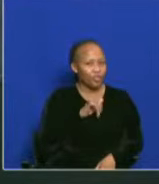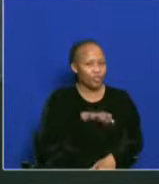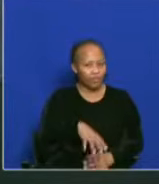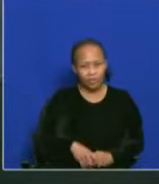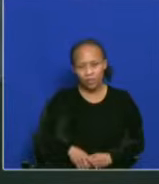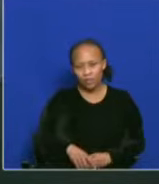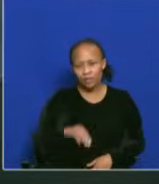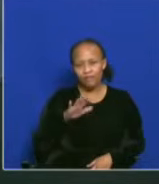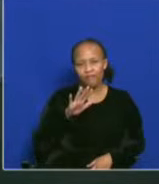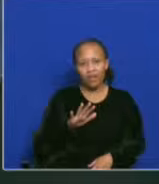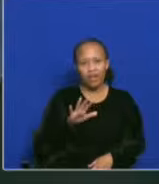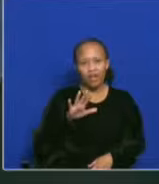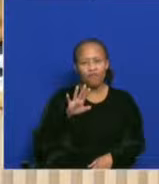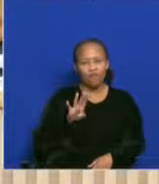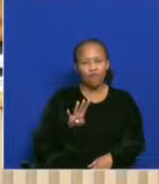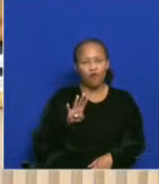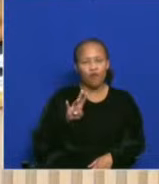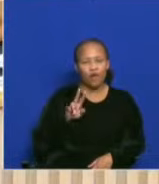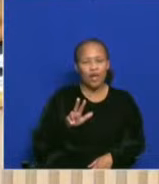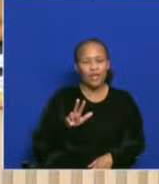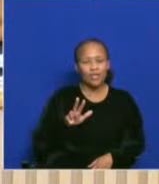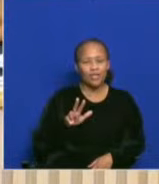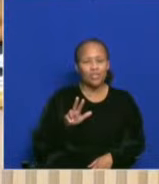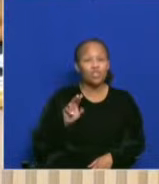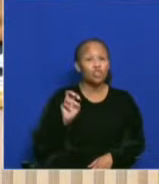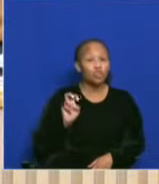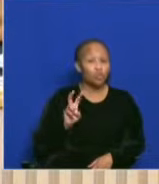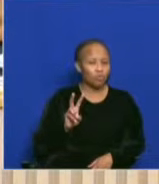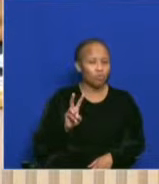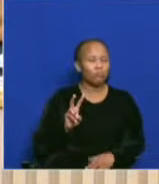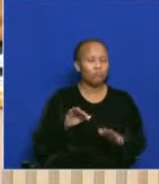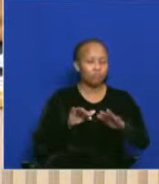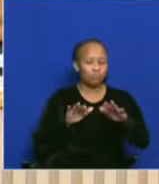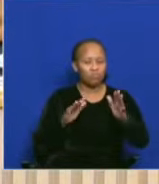5482. You can put that file away, Chair. Thank you.